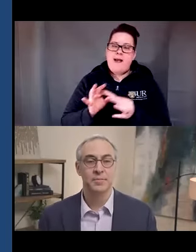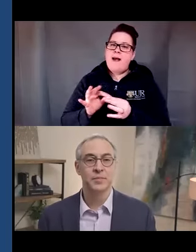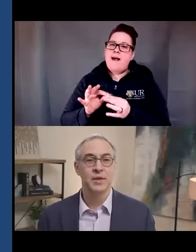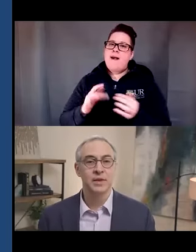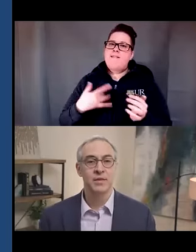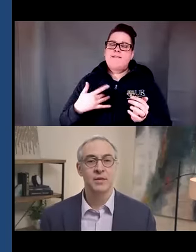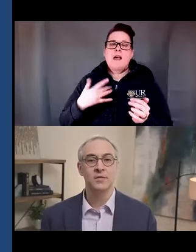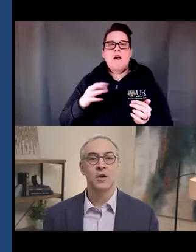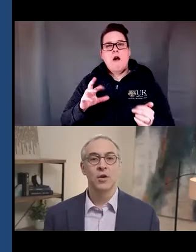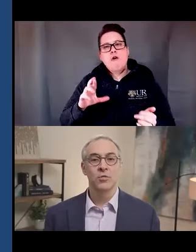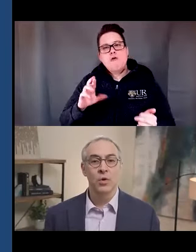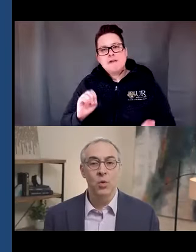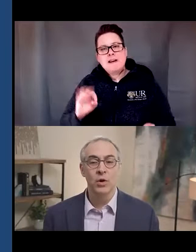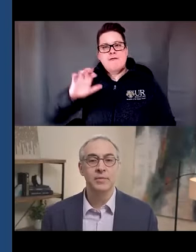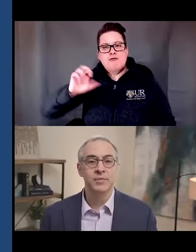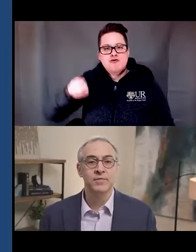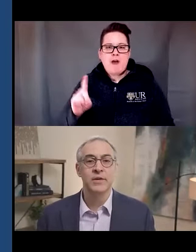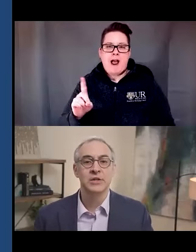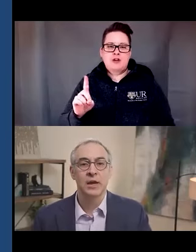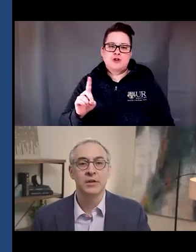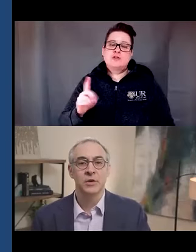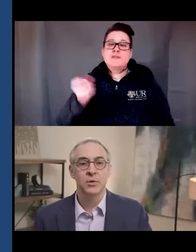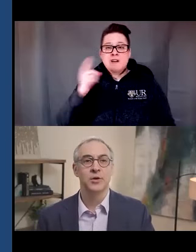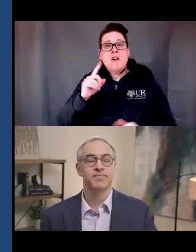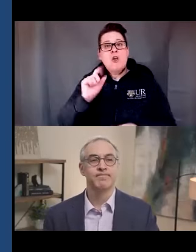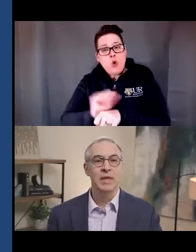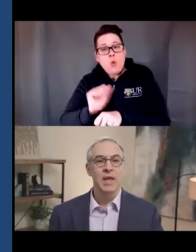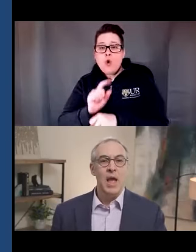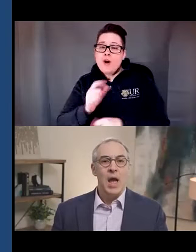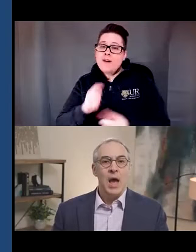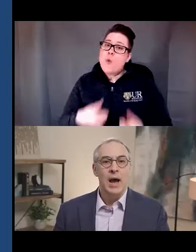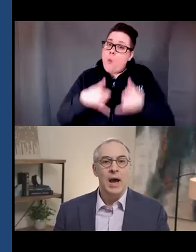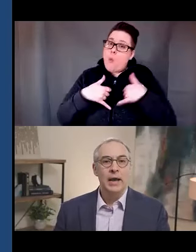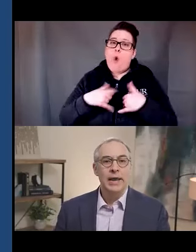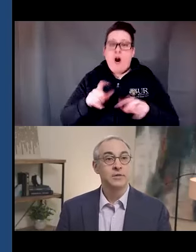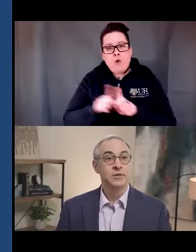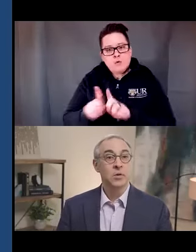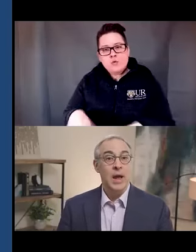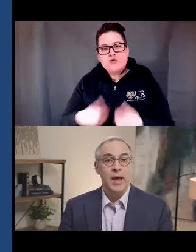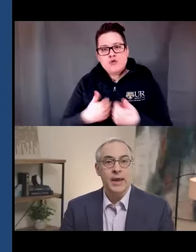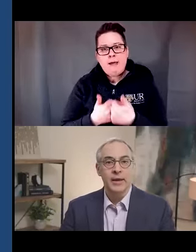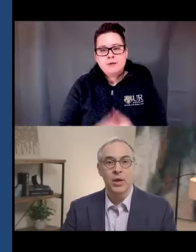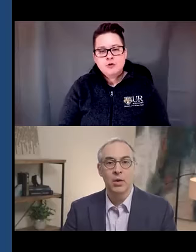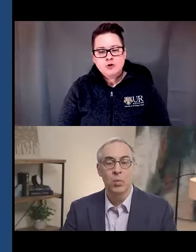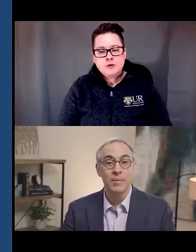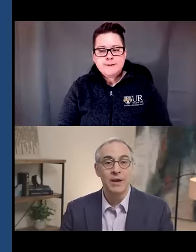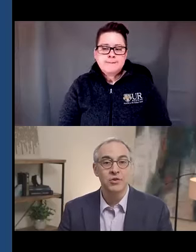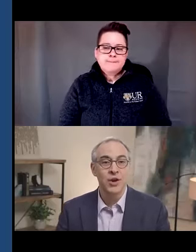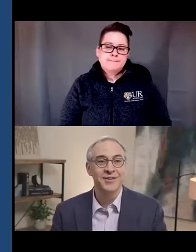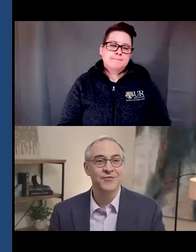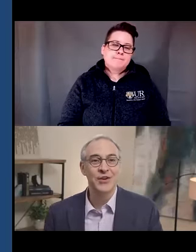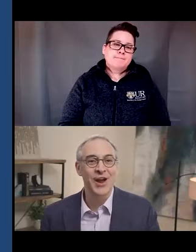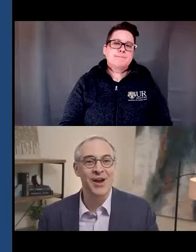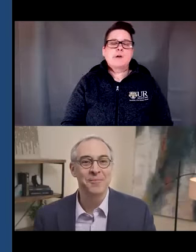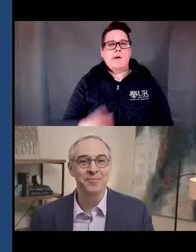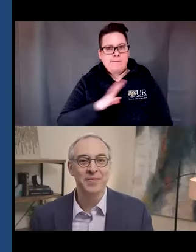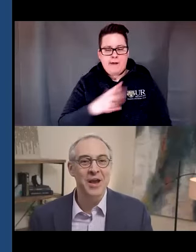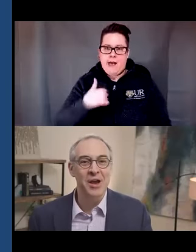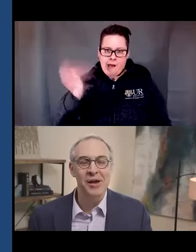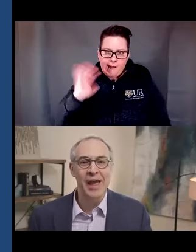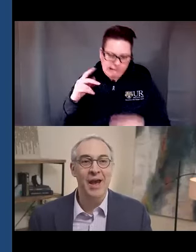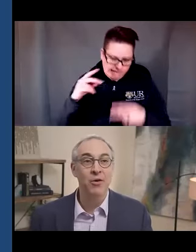refreshed in this rewarding but very challenging work. And so I went about trying to figure